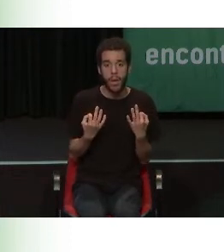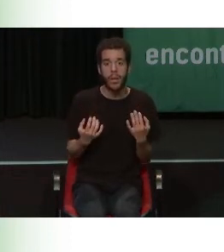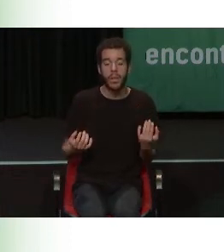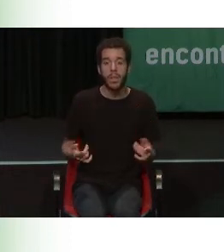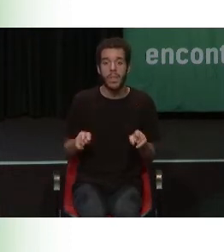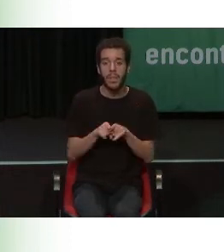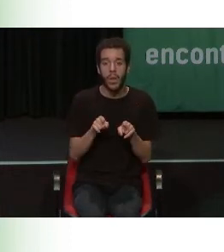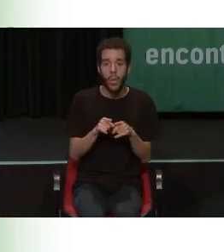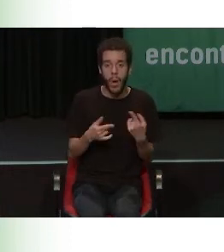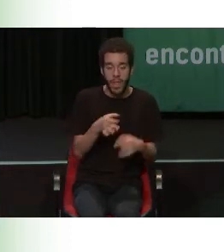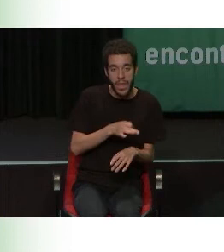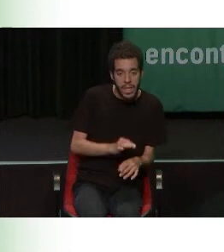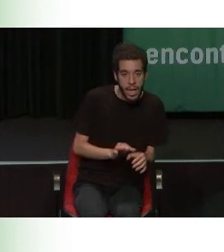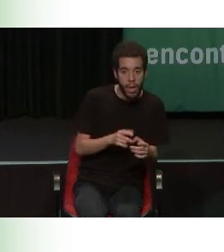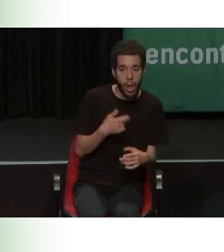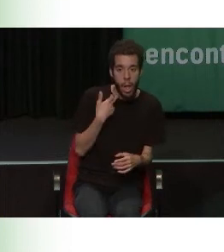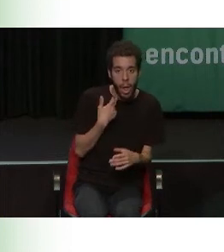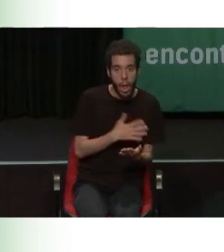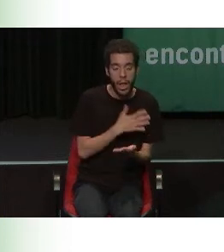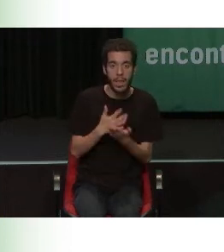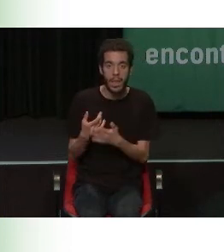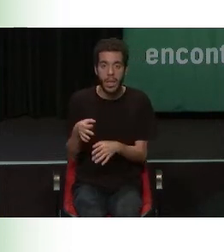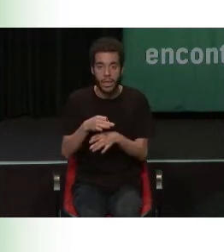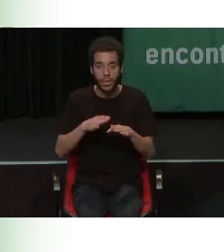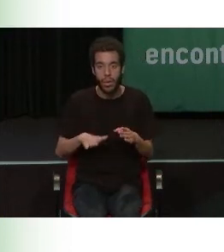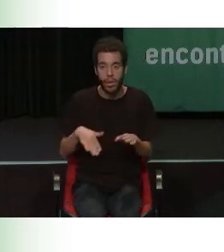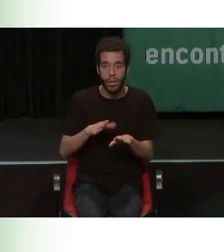pro-B cell stage to the small pre-B cell stage.